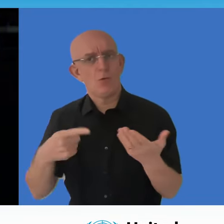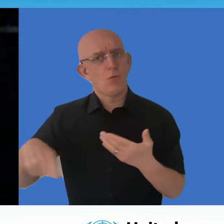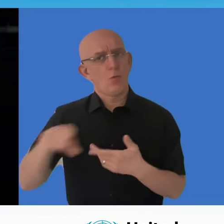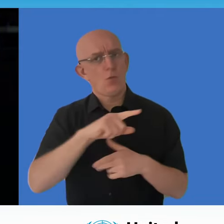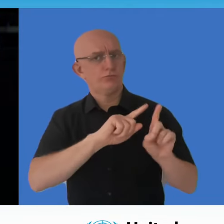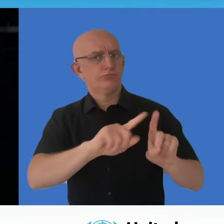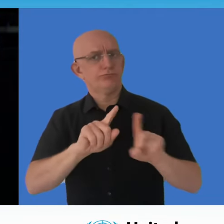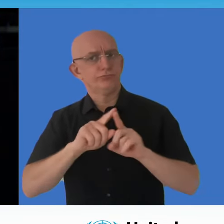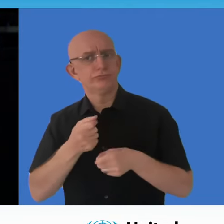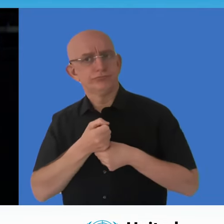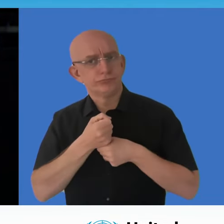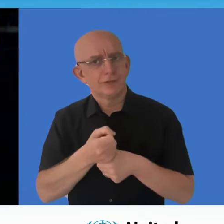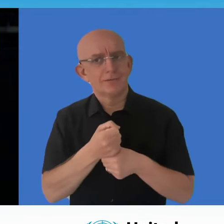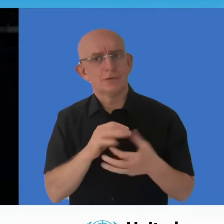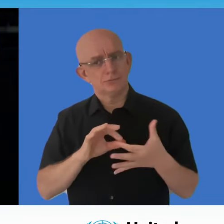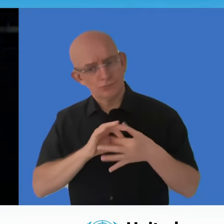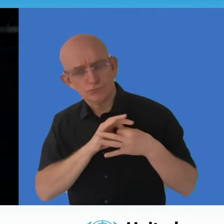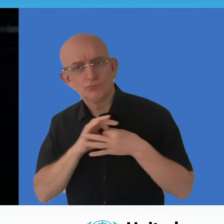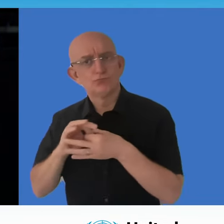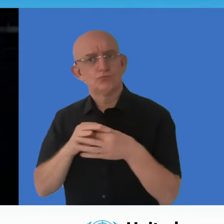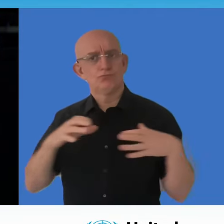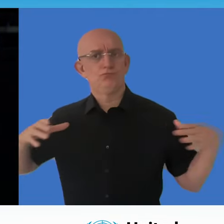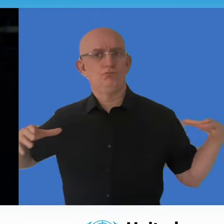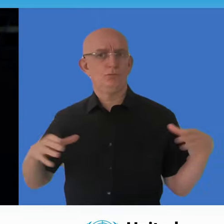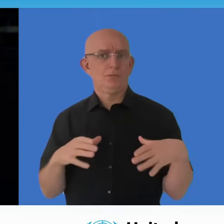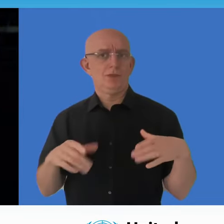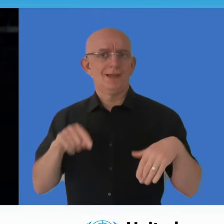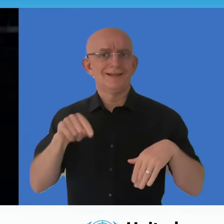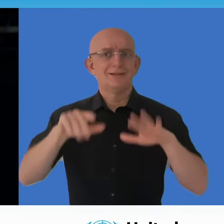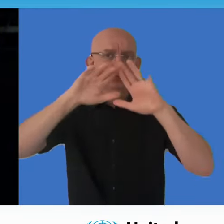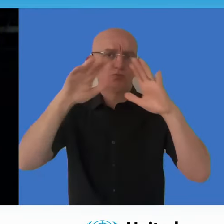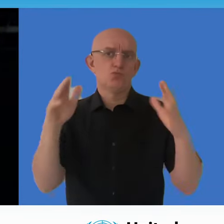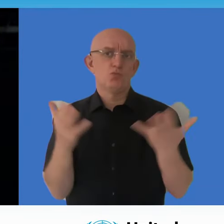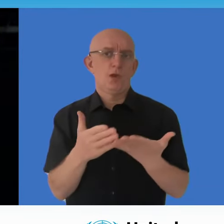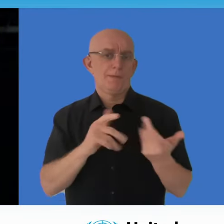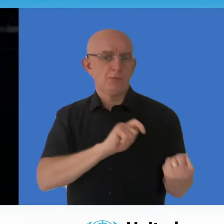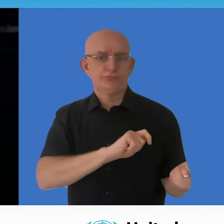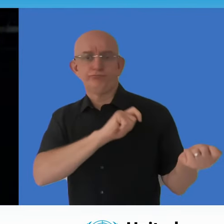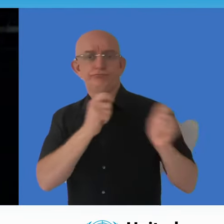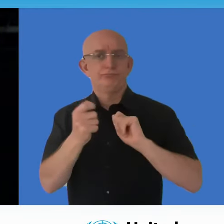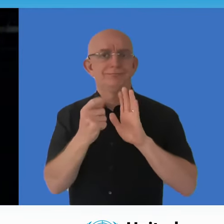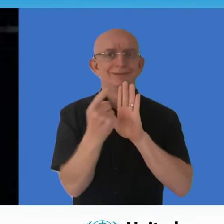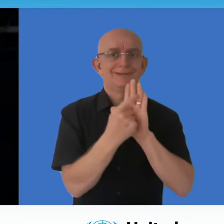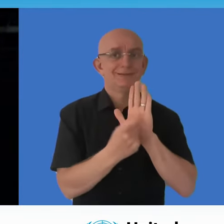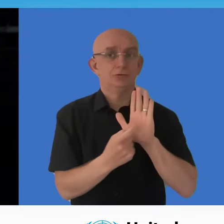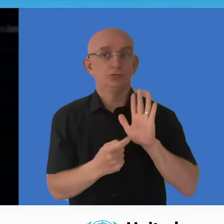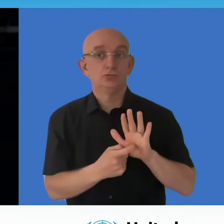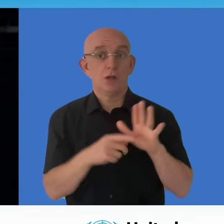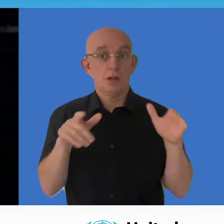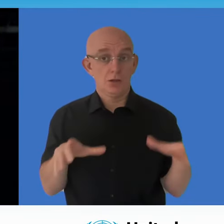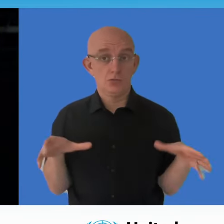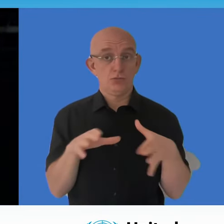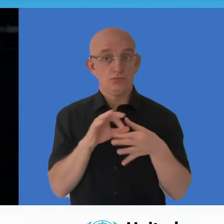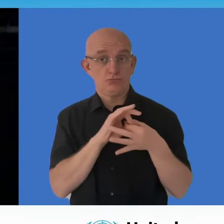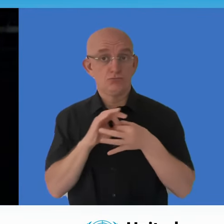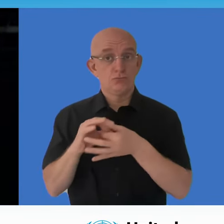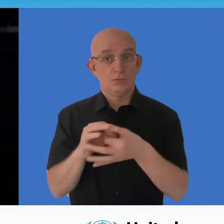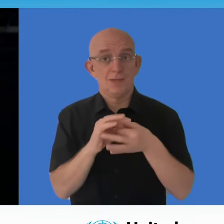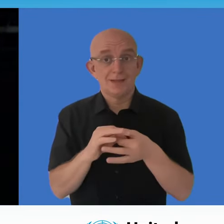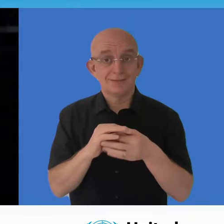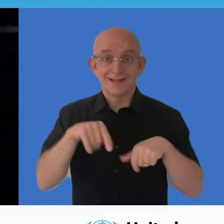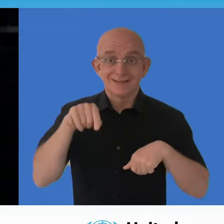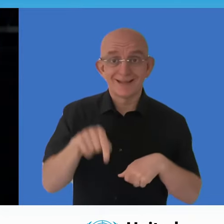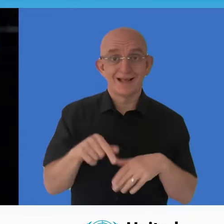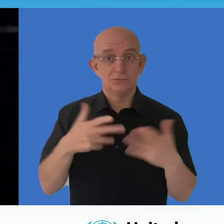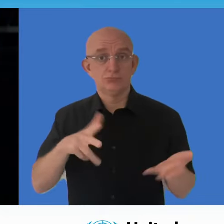Together with a global digital compact and a declaration on future generations, all